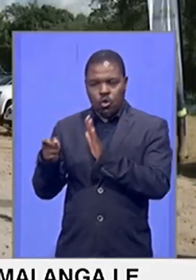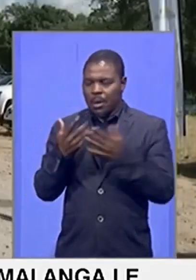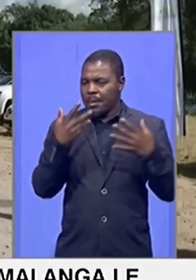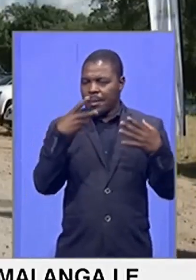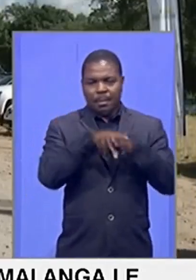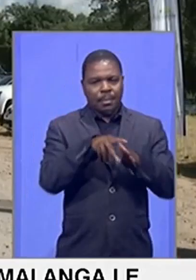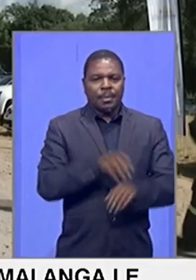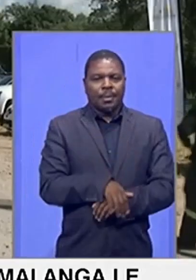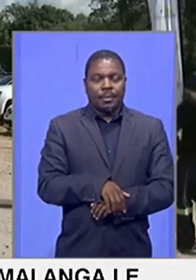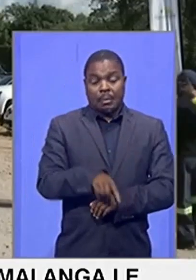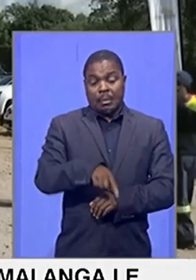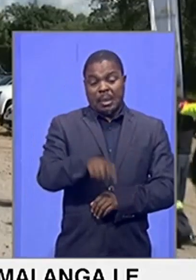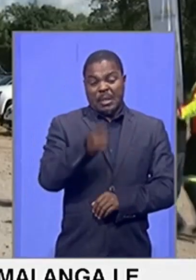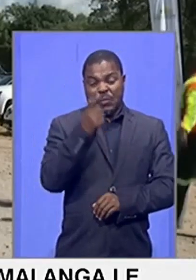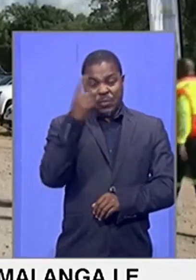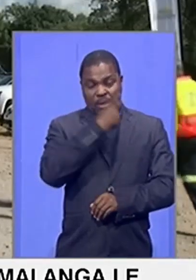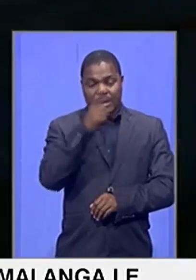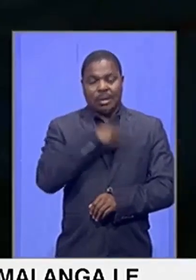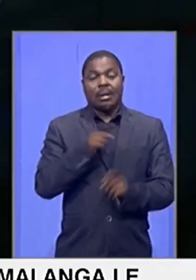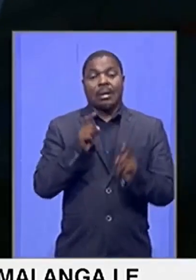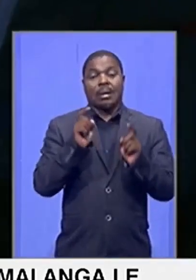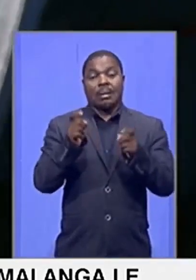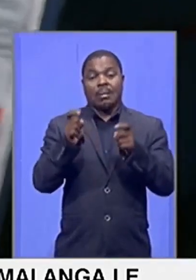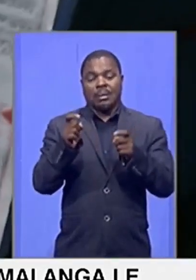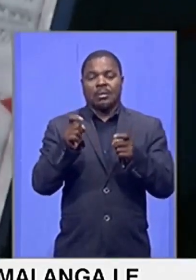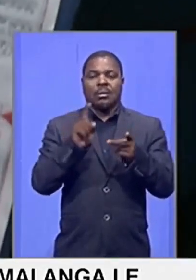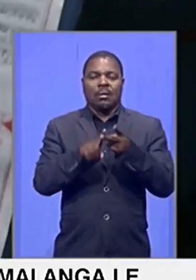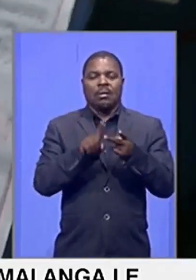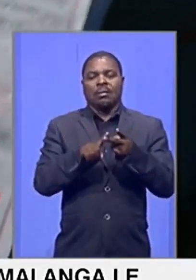a mmalwa a tla merero ya tshwanyetso e